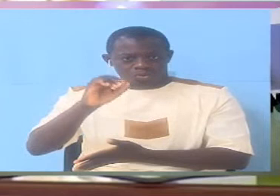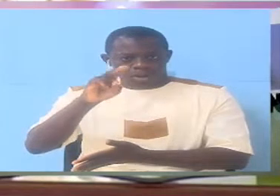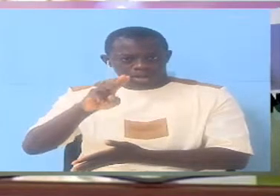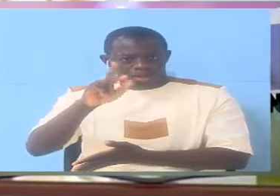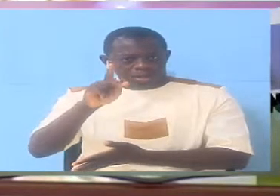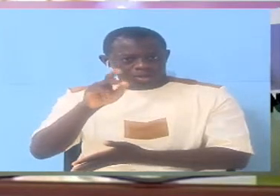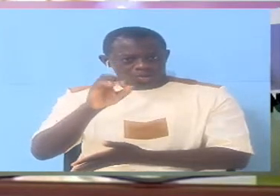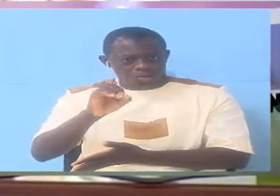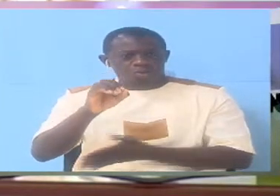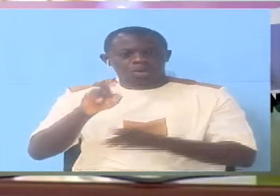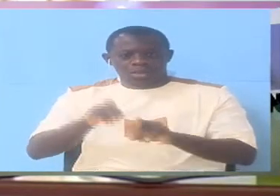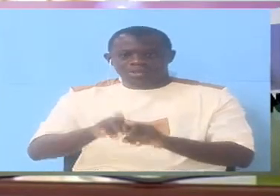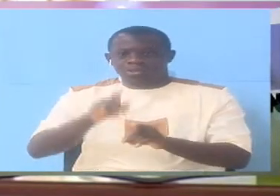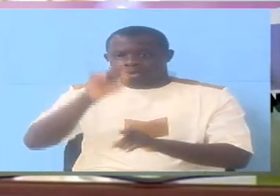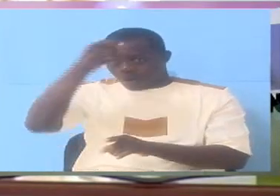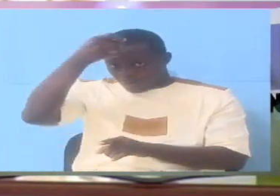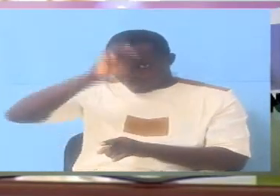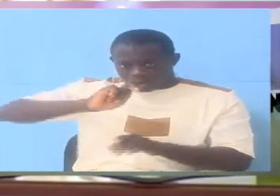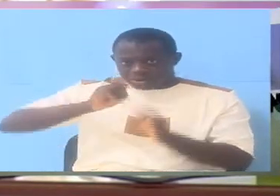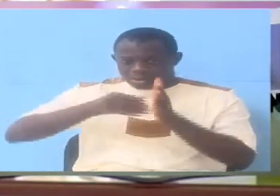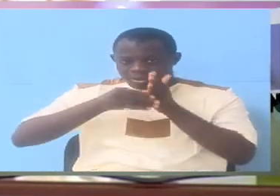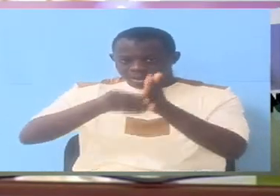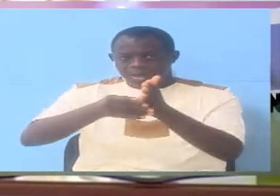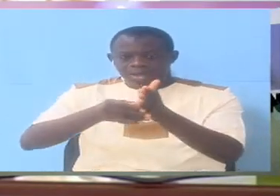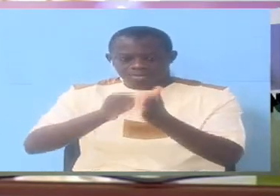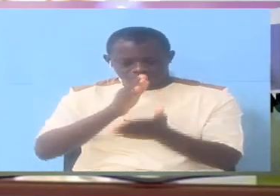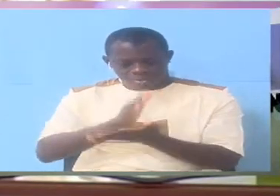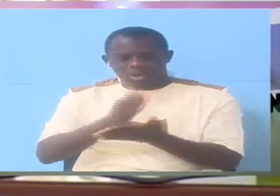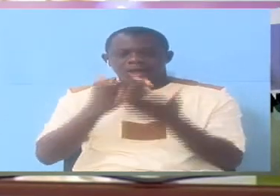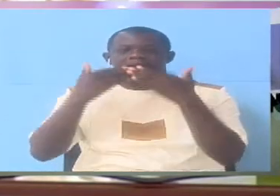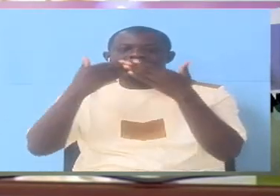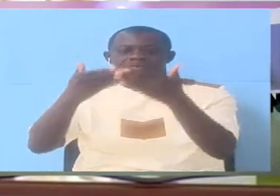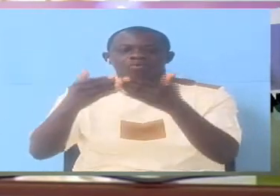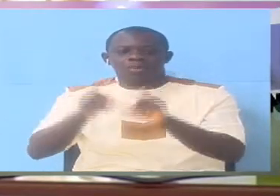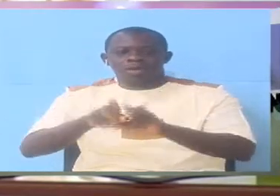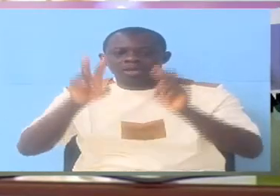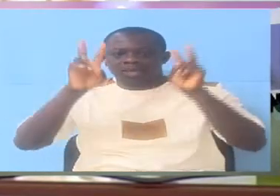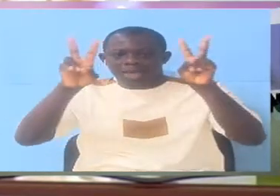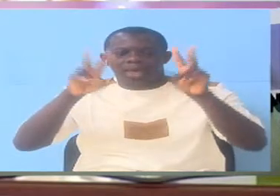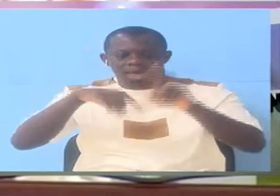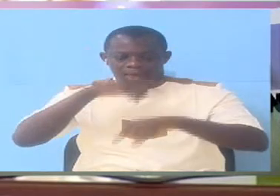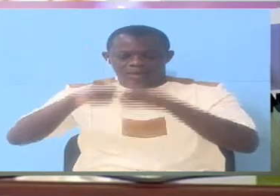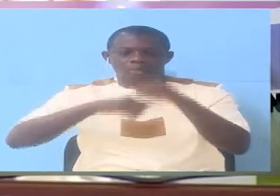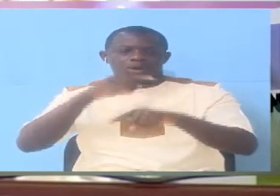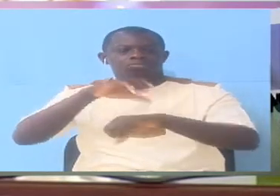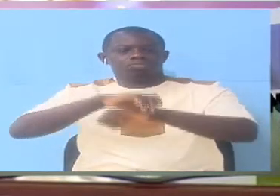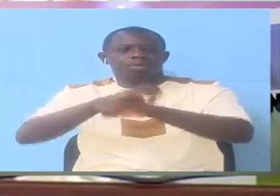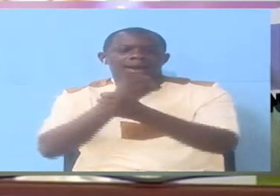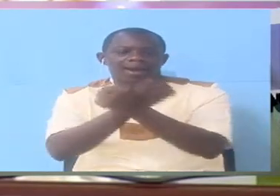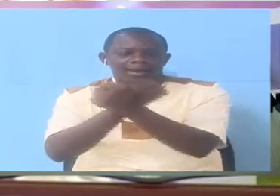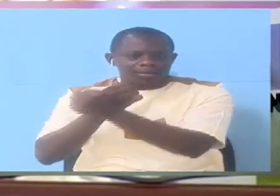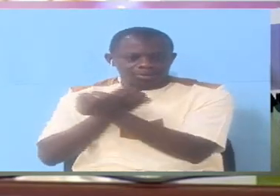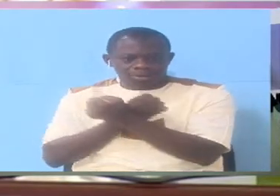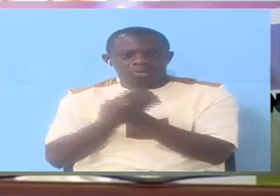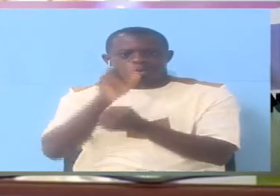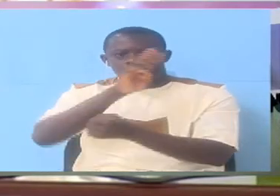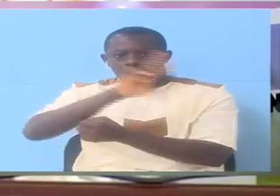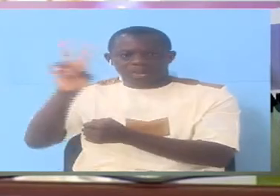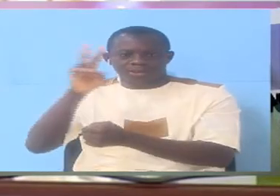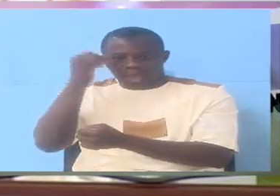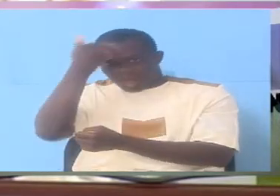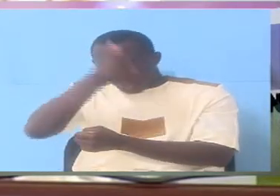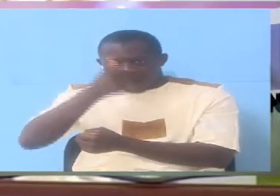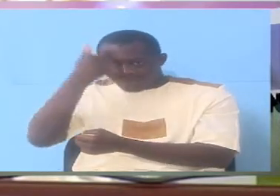IGP, informed Yaya Jammeh of the arrest of the migrants who were in Bara at the